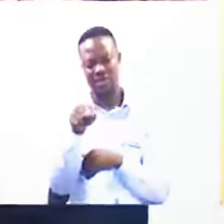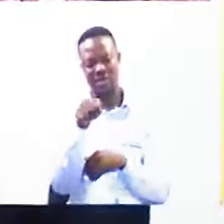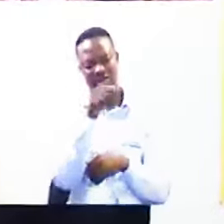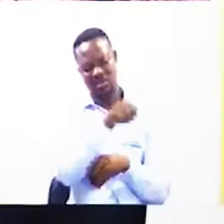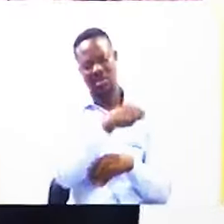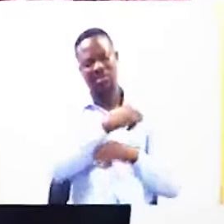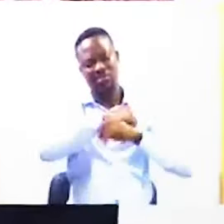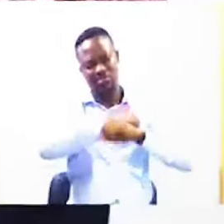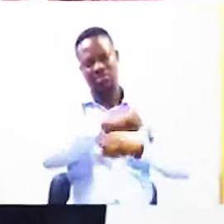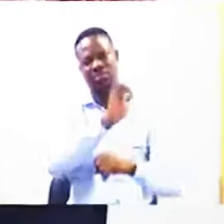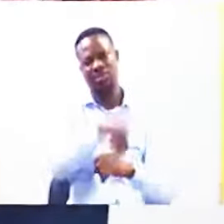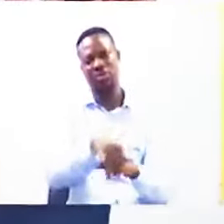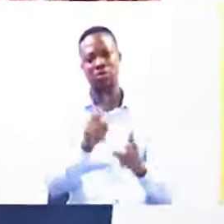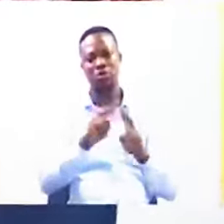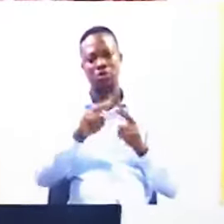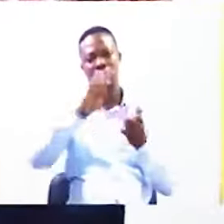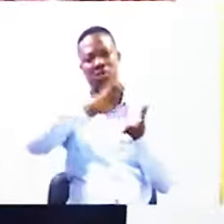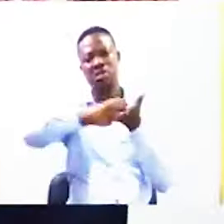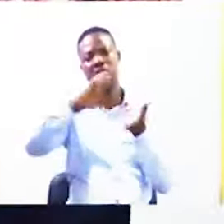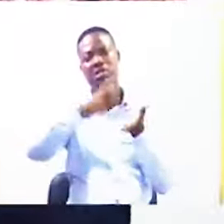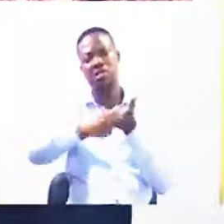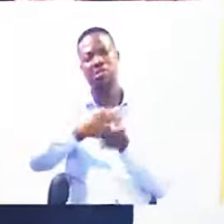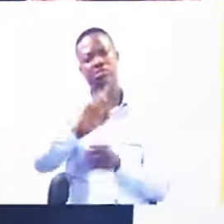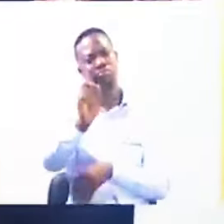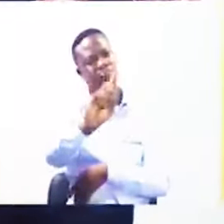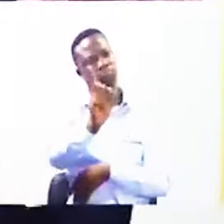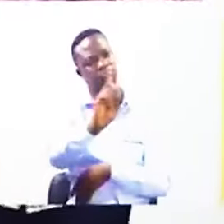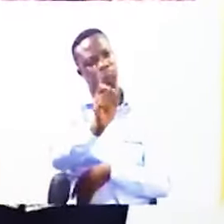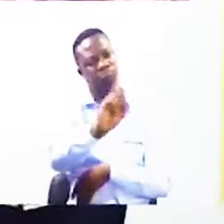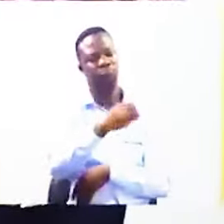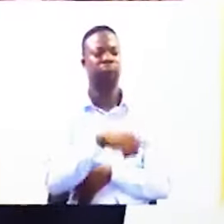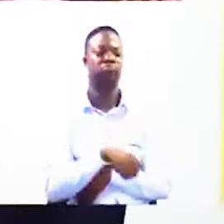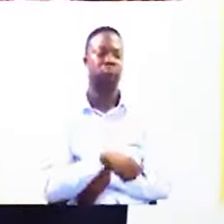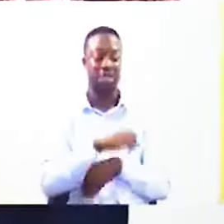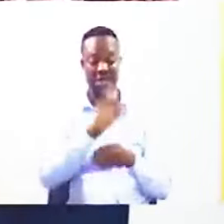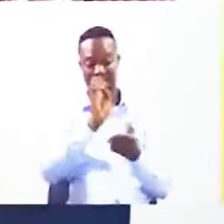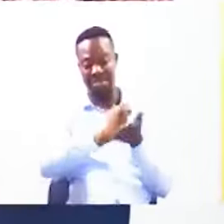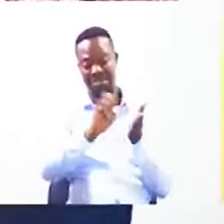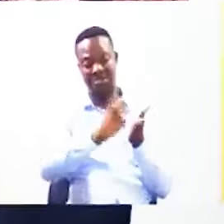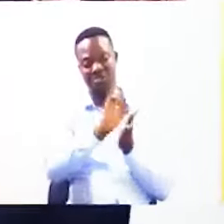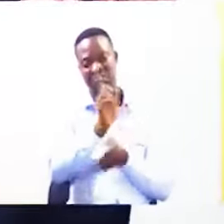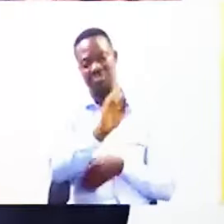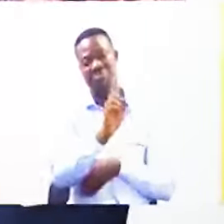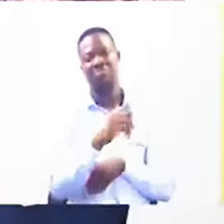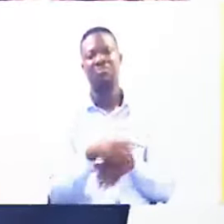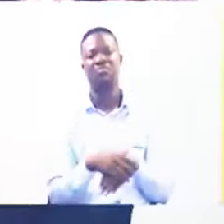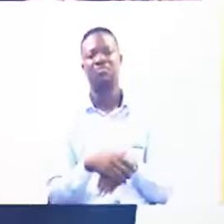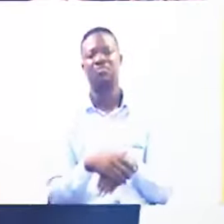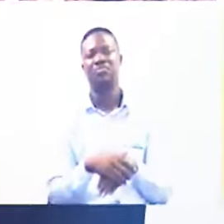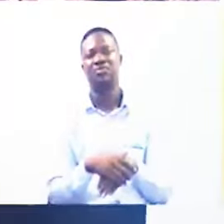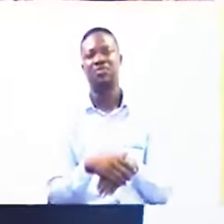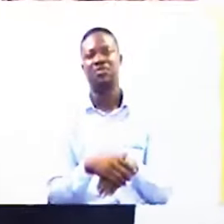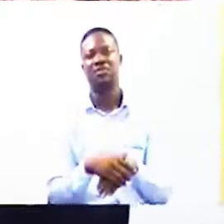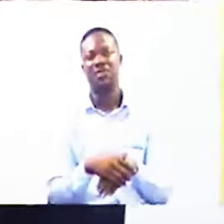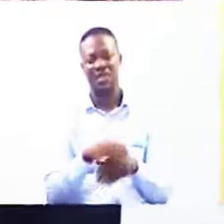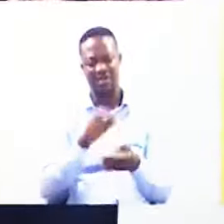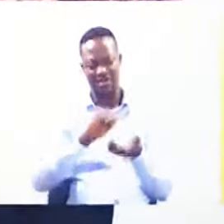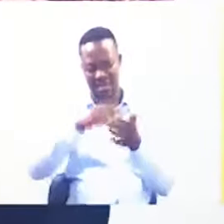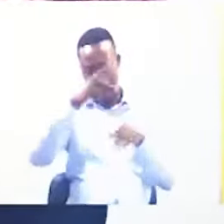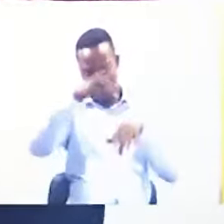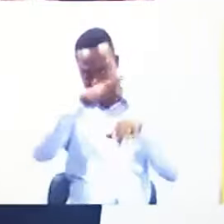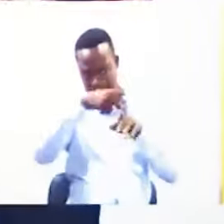15. So you have no excuse for what he is doing. He knew what